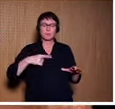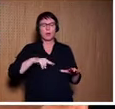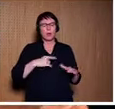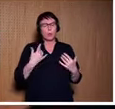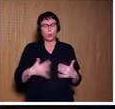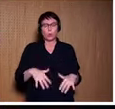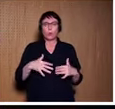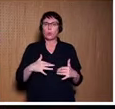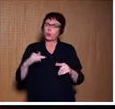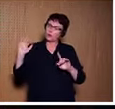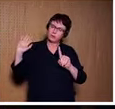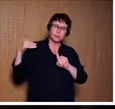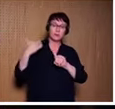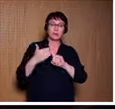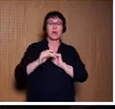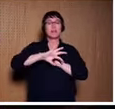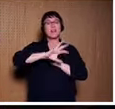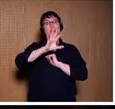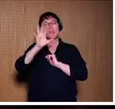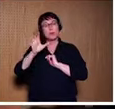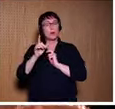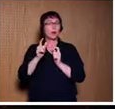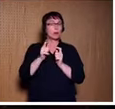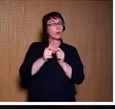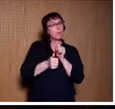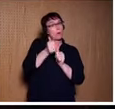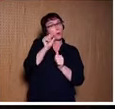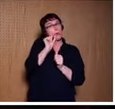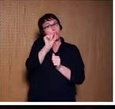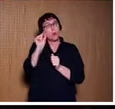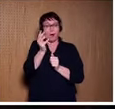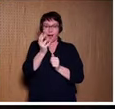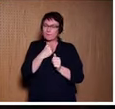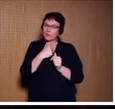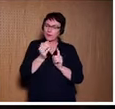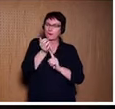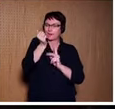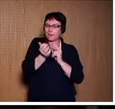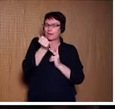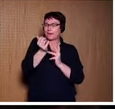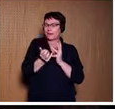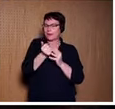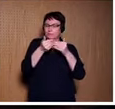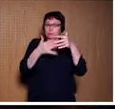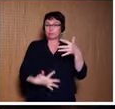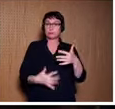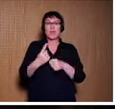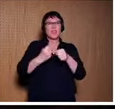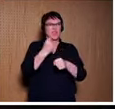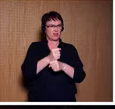far-reaching progress in most countries. Not in all, but in most. I want to illustrate this with two examples. 30 years ago in